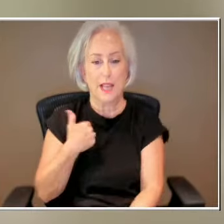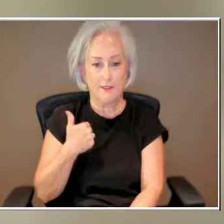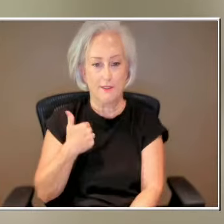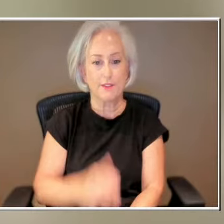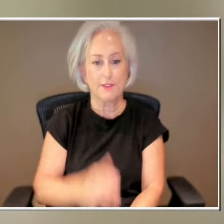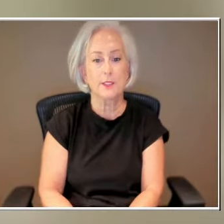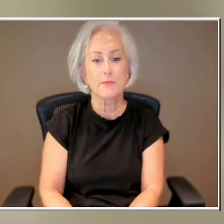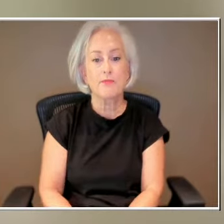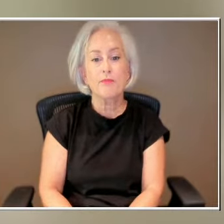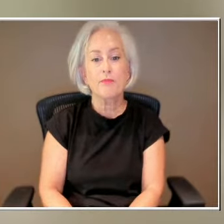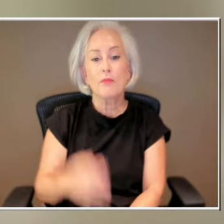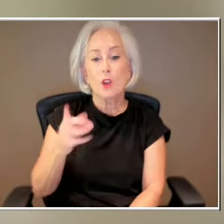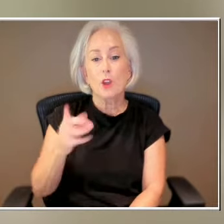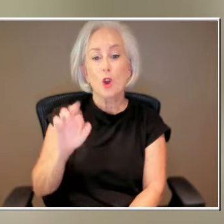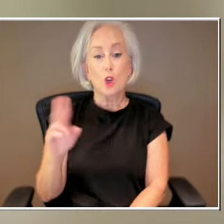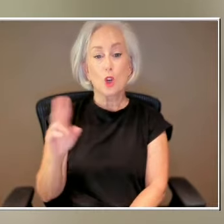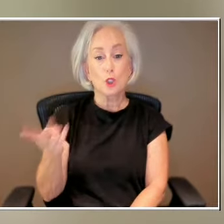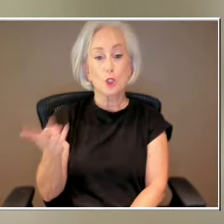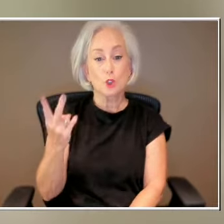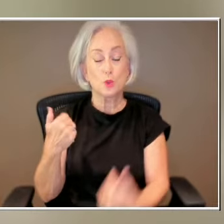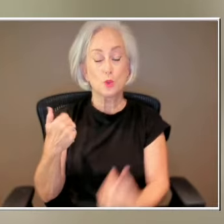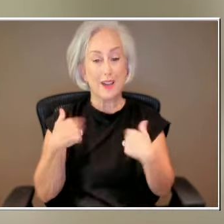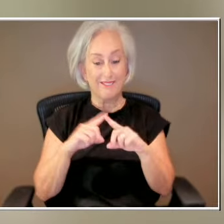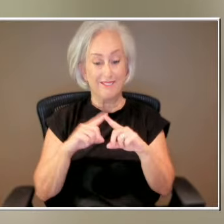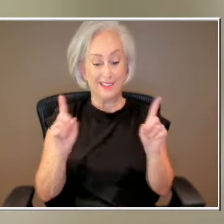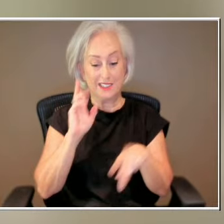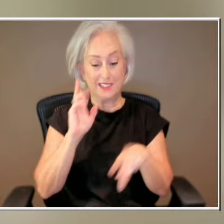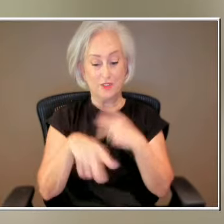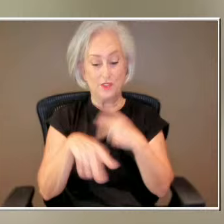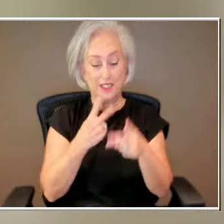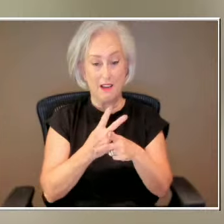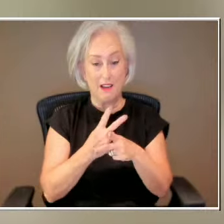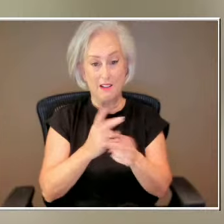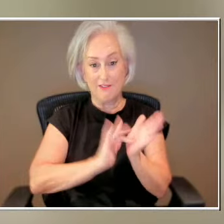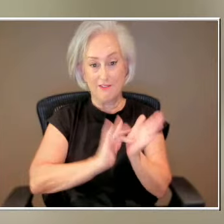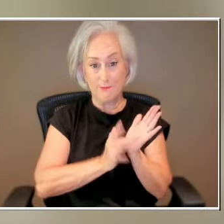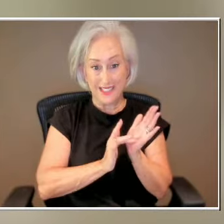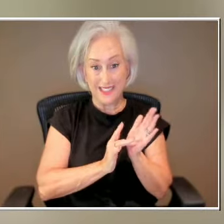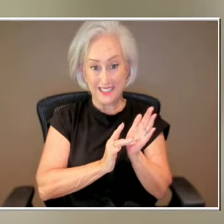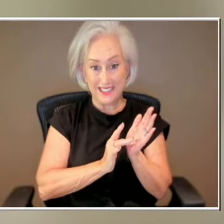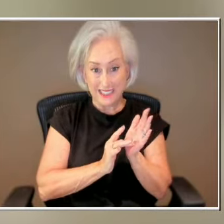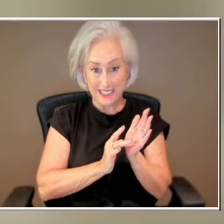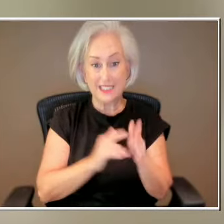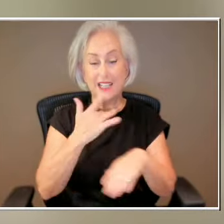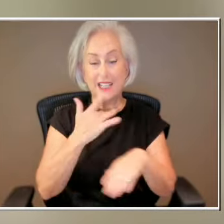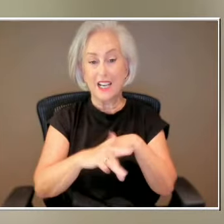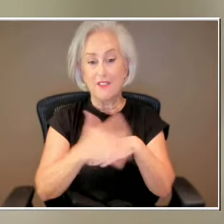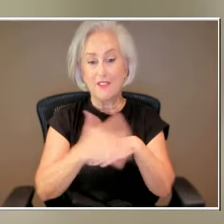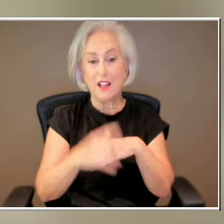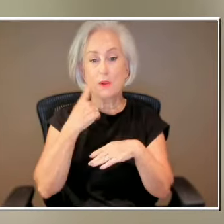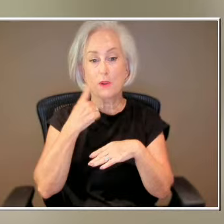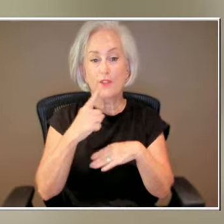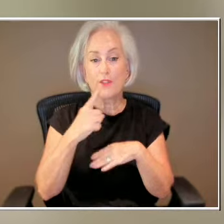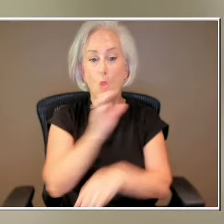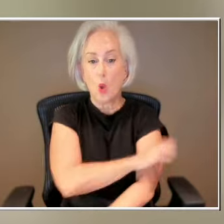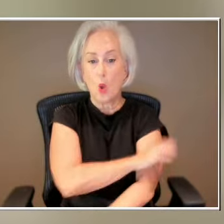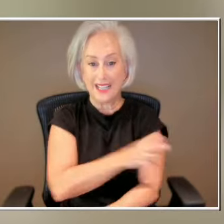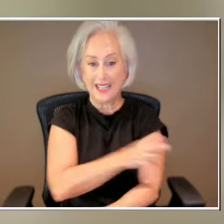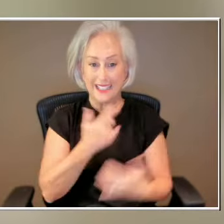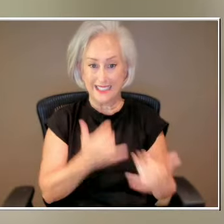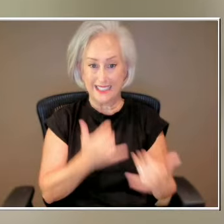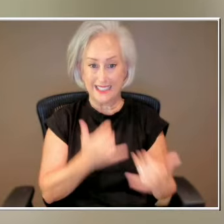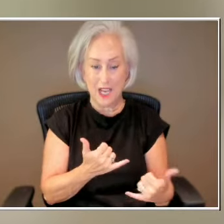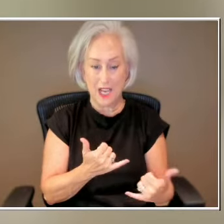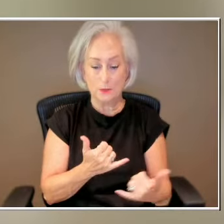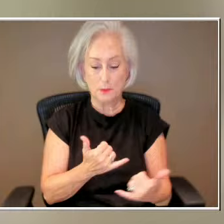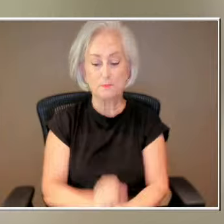Enhertu, there are many other drugs that target HER2 that we have available in clinic right now, and many more that are being studied in clinical